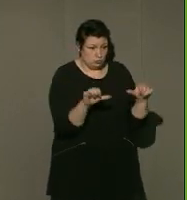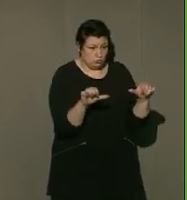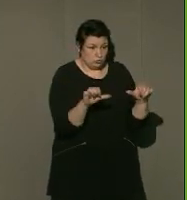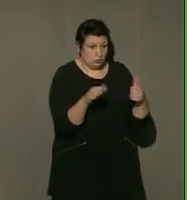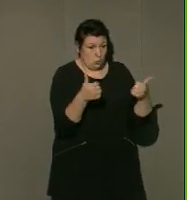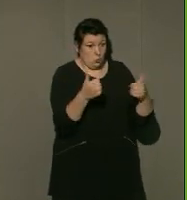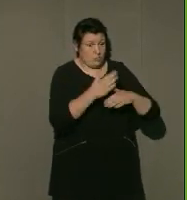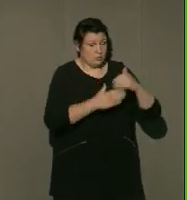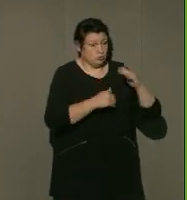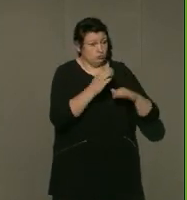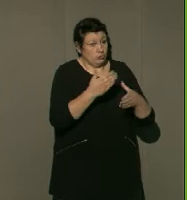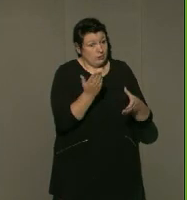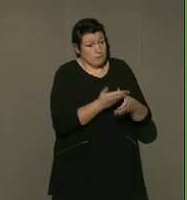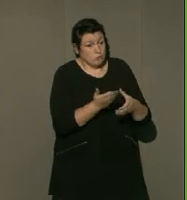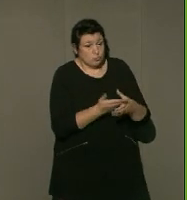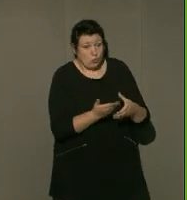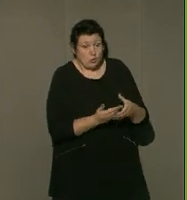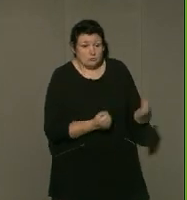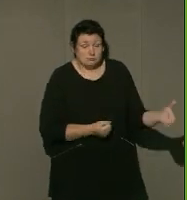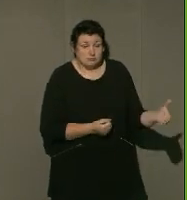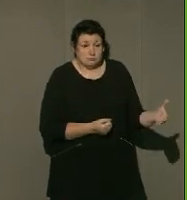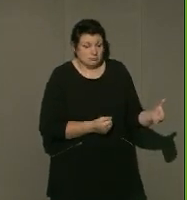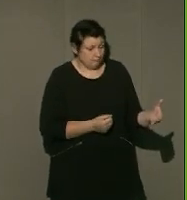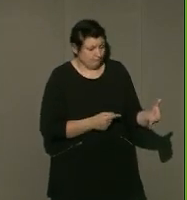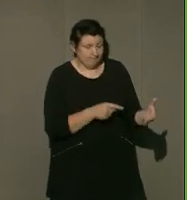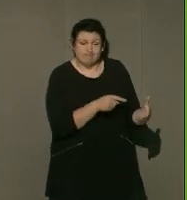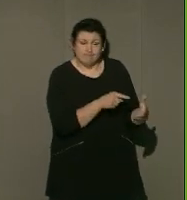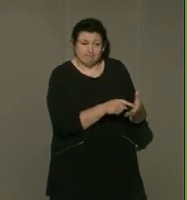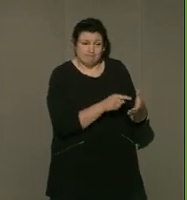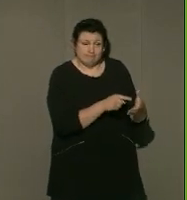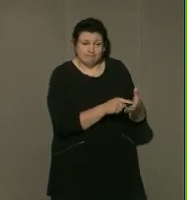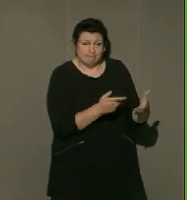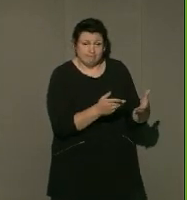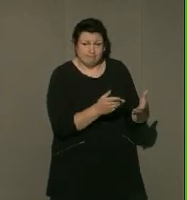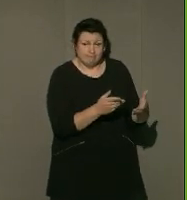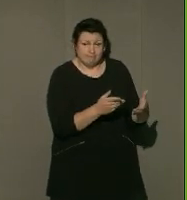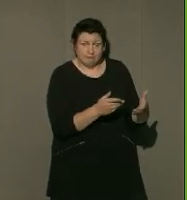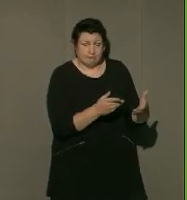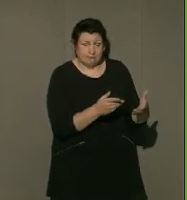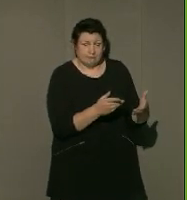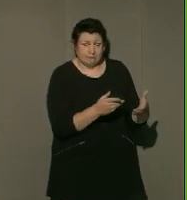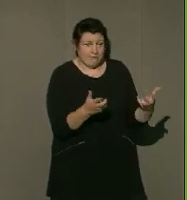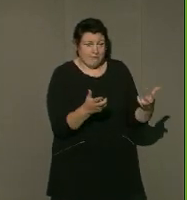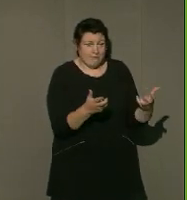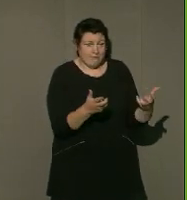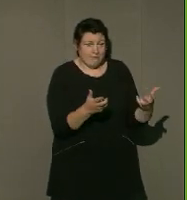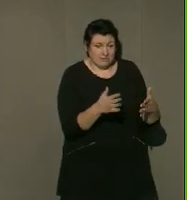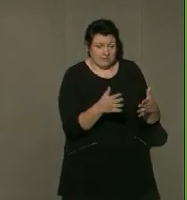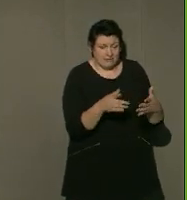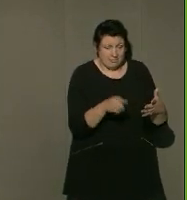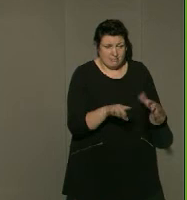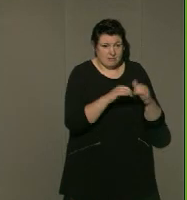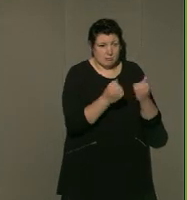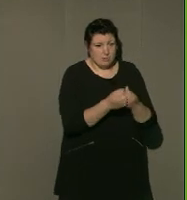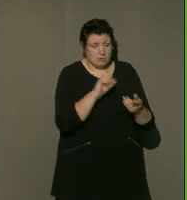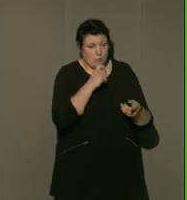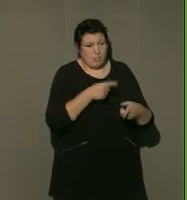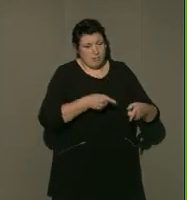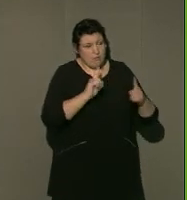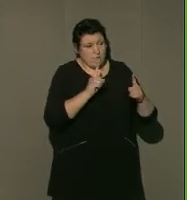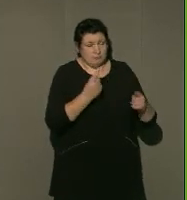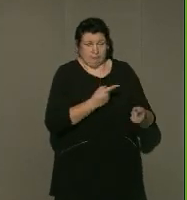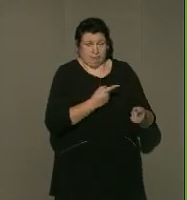well-structured document that provides for the way in which this party will run itself in the